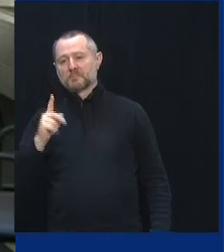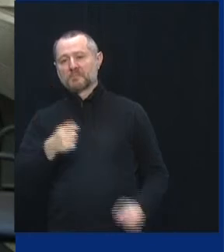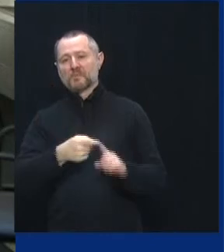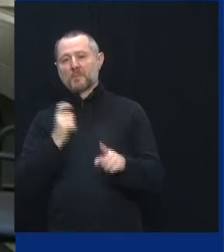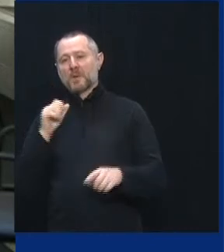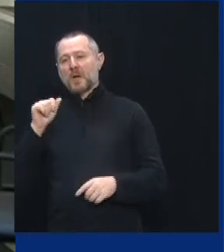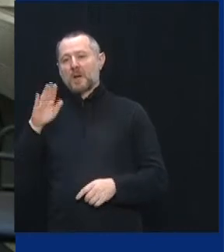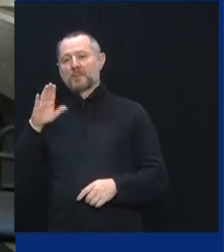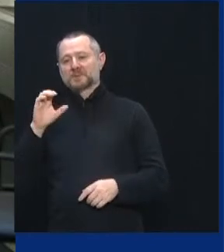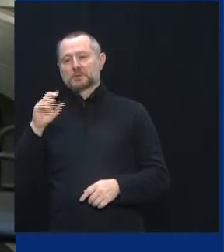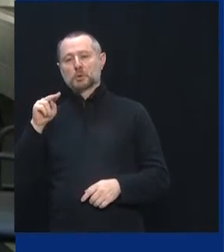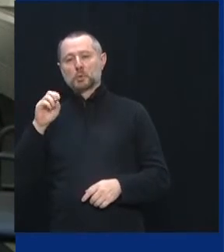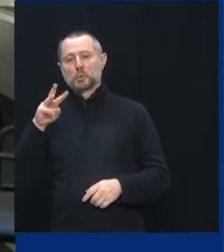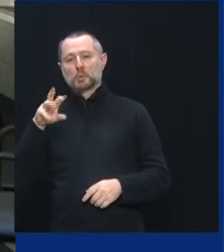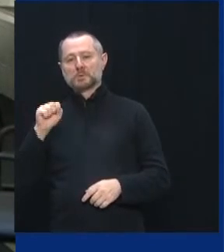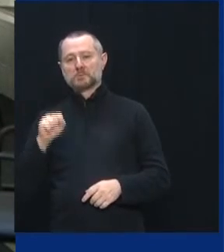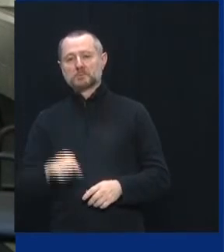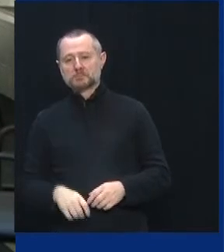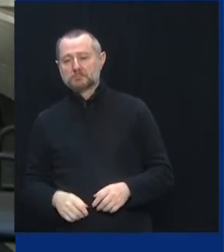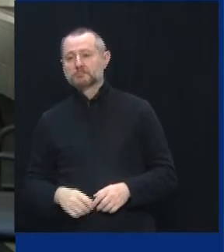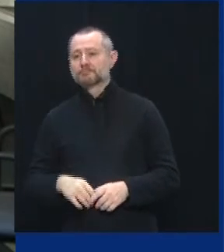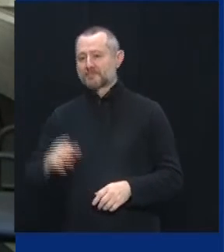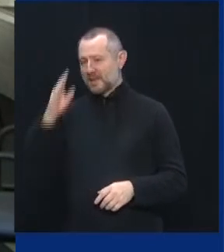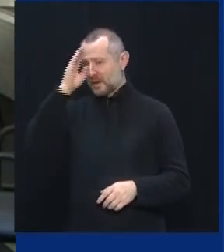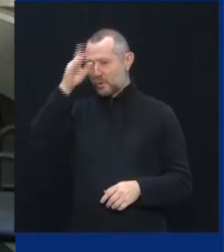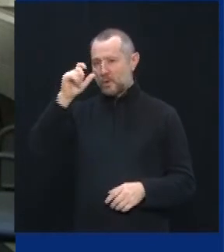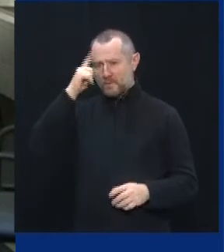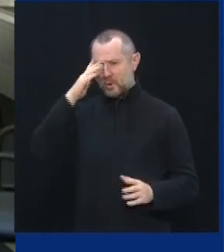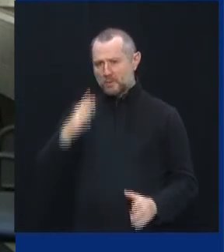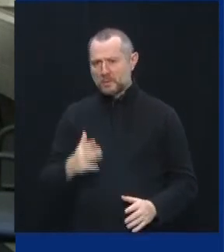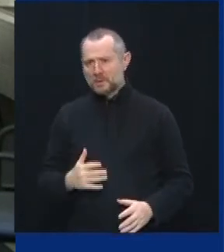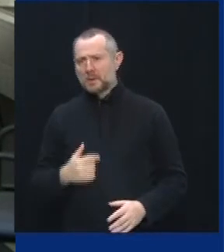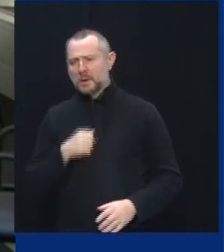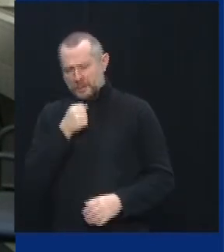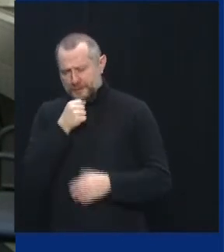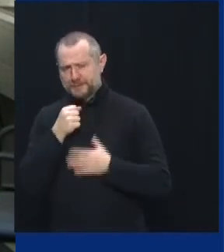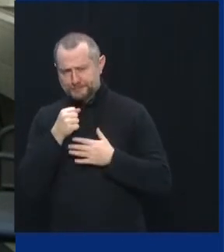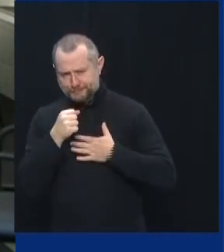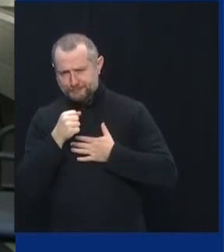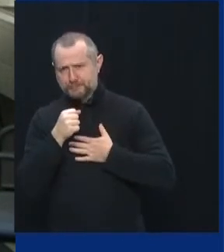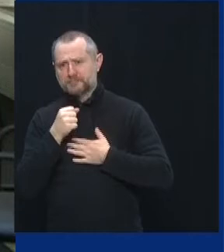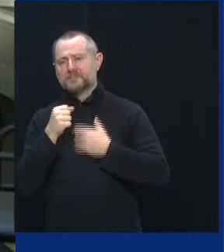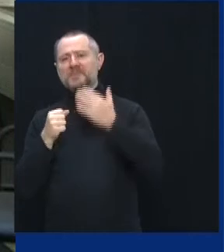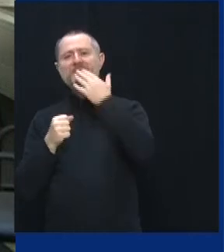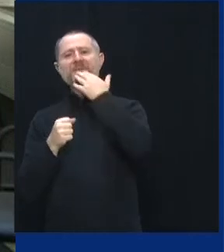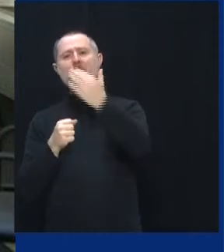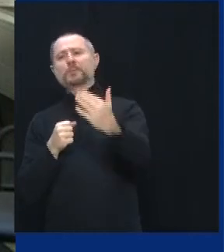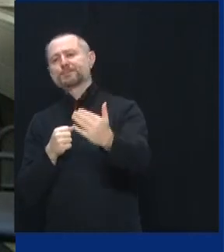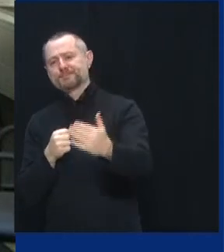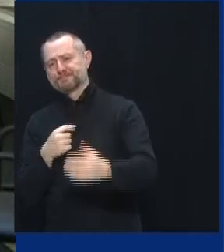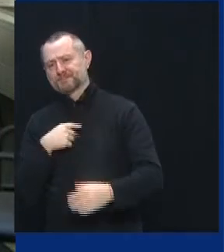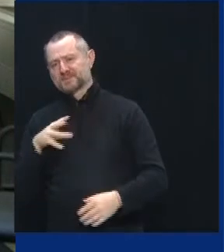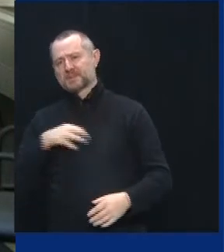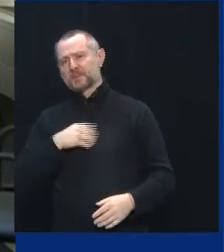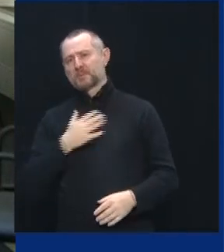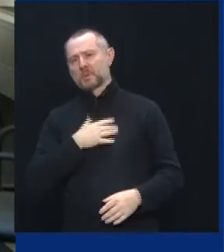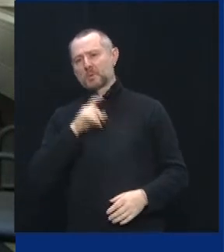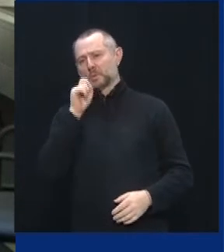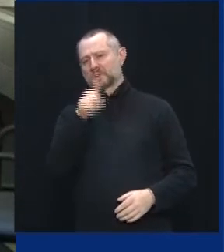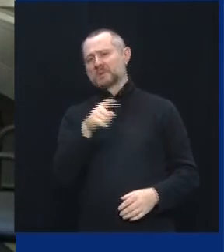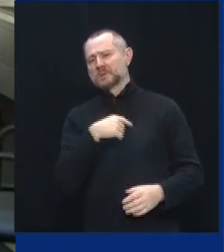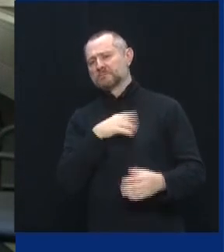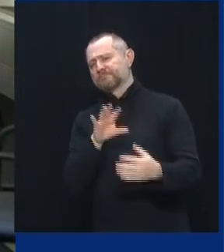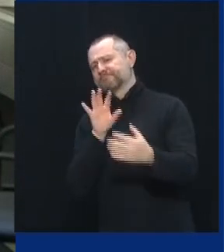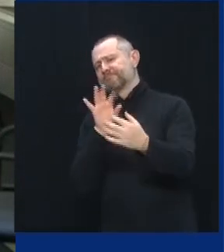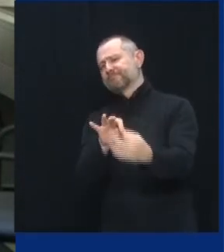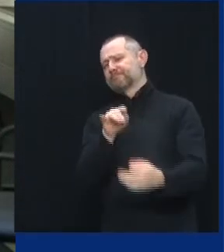microphone. Hi, Governor. Thank you for taking my my question. This is in regards to the pressure that a